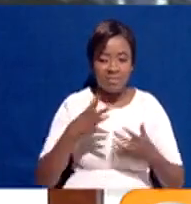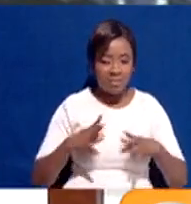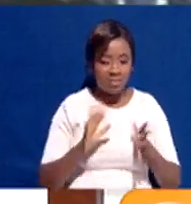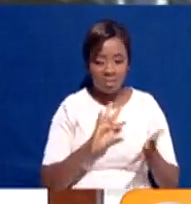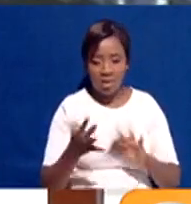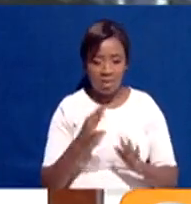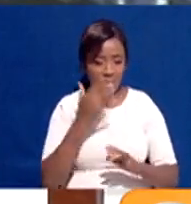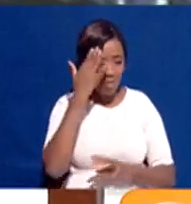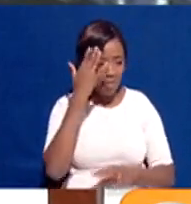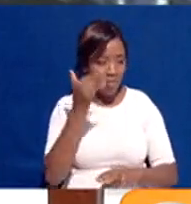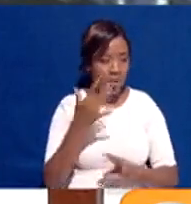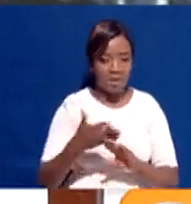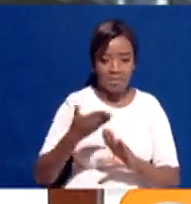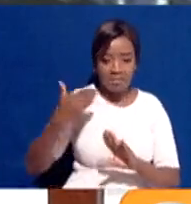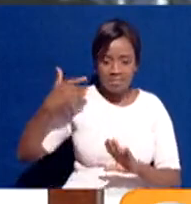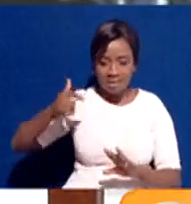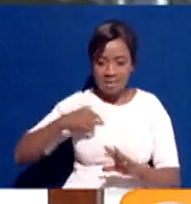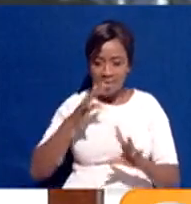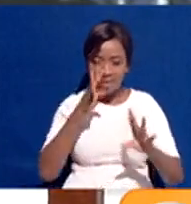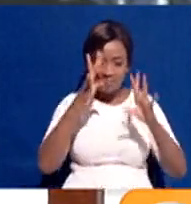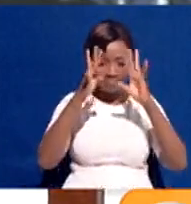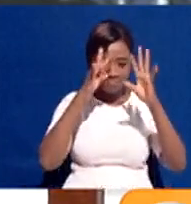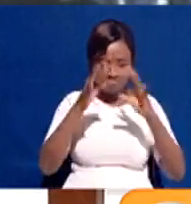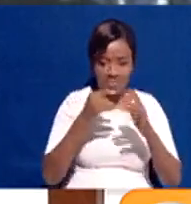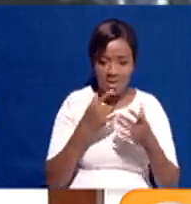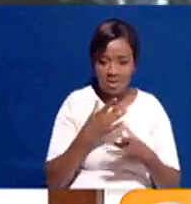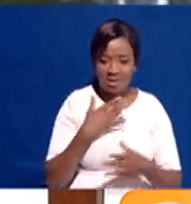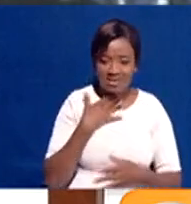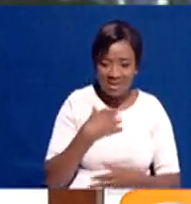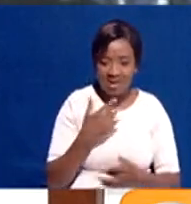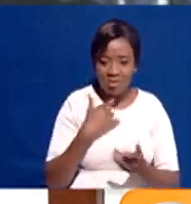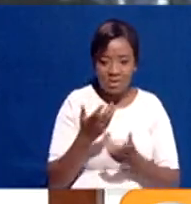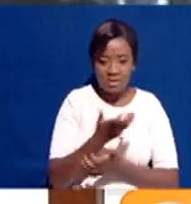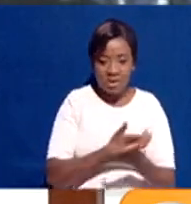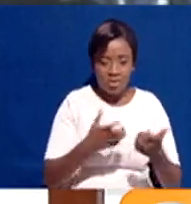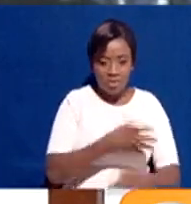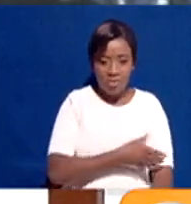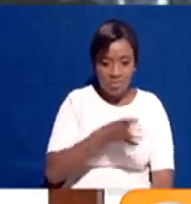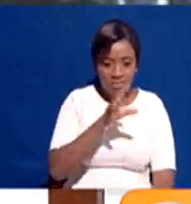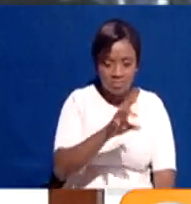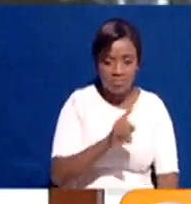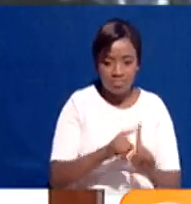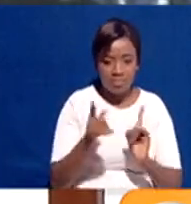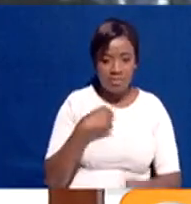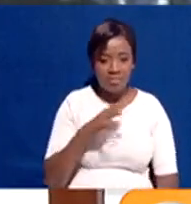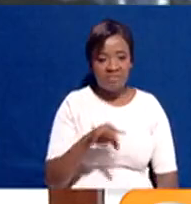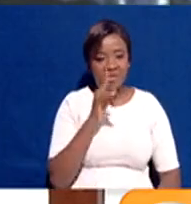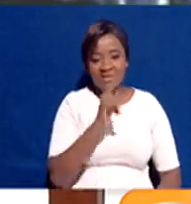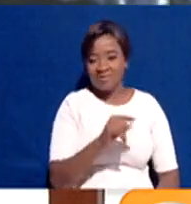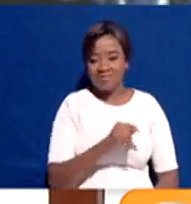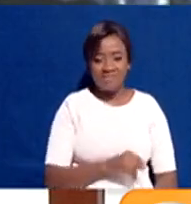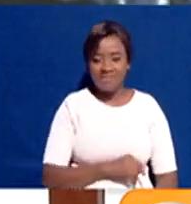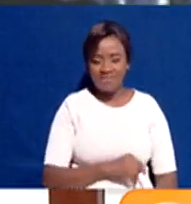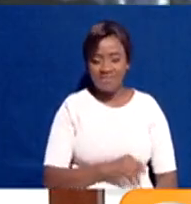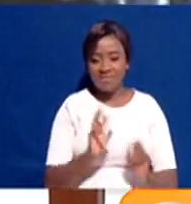initially my desire was to start with economic empowerment, but I've realized that the issues and the health